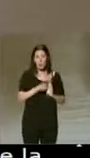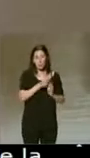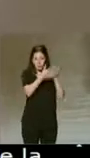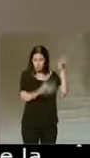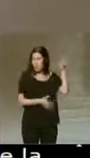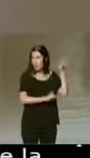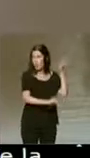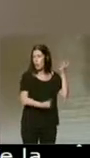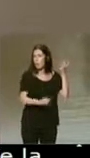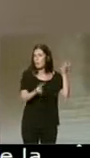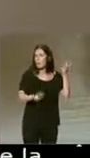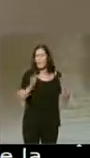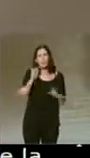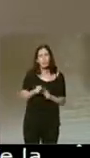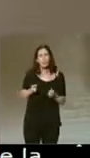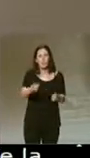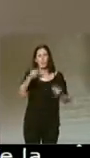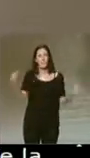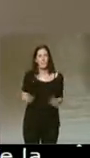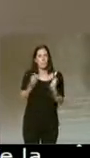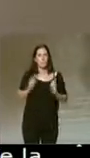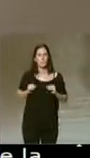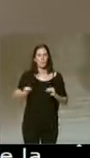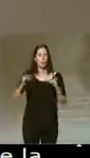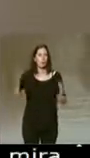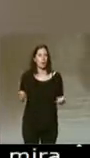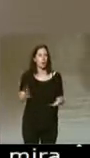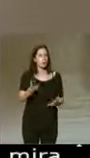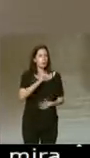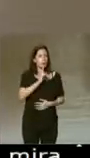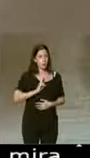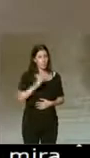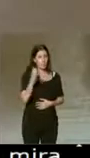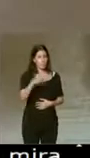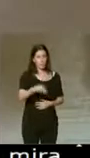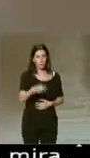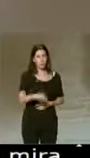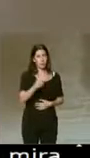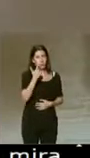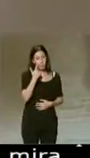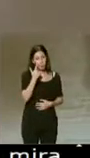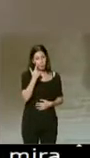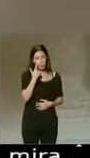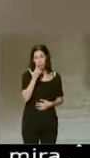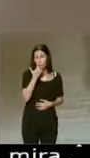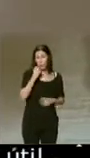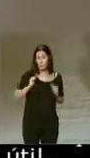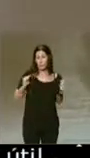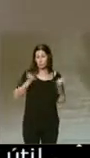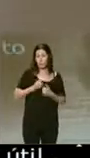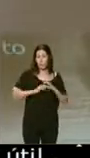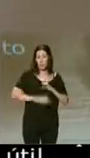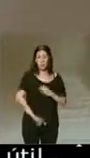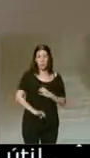them, listen, out of all of these technologies, what could be useful for you to improve your life? And the chairman said, when I'm putting